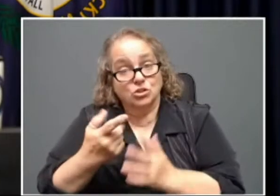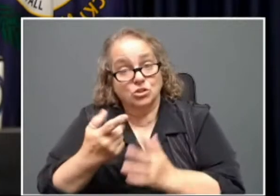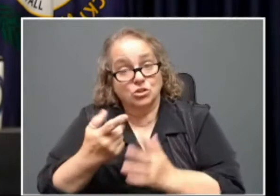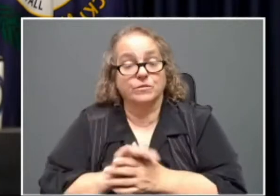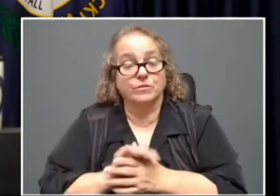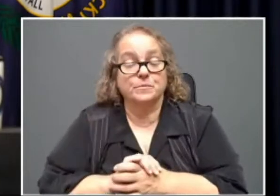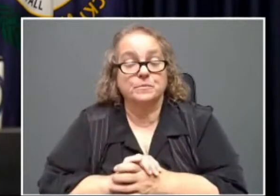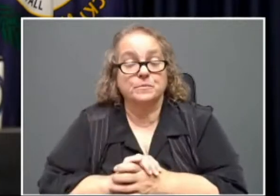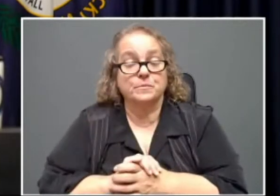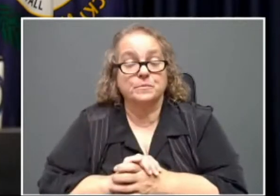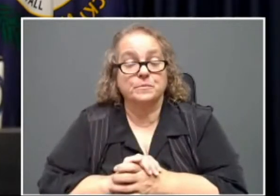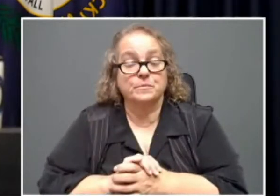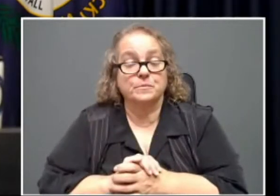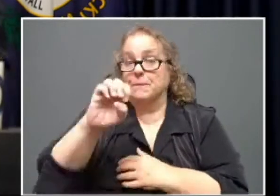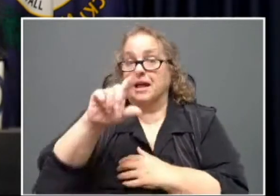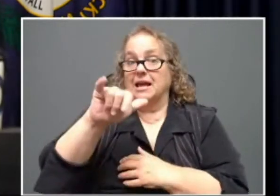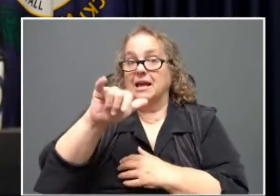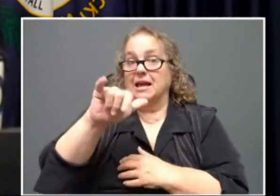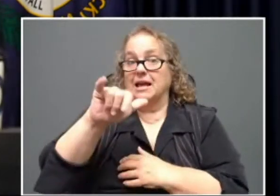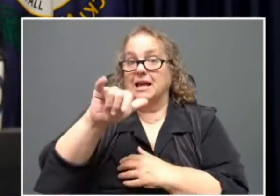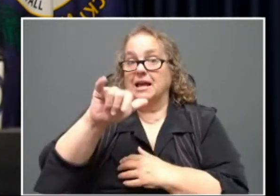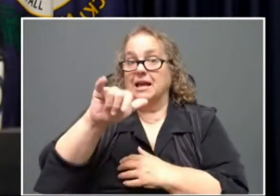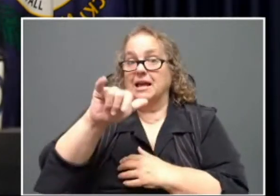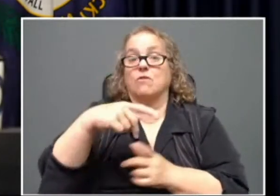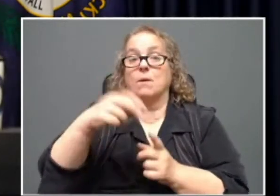Melissa Patrick, Kentucky Health News.